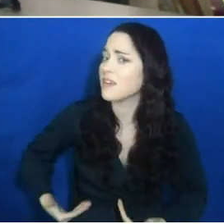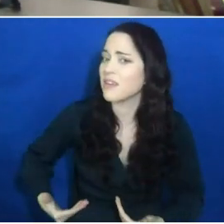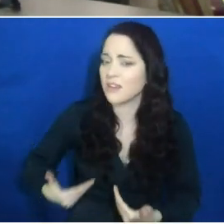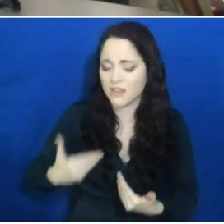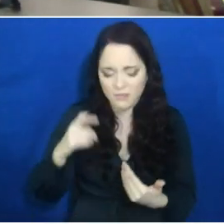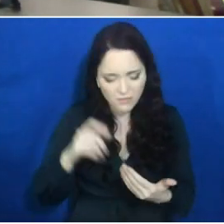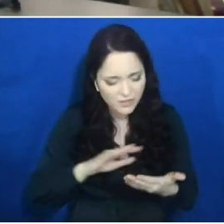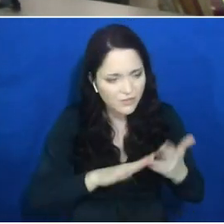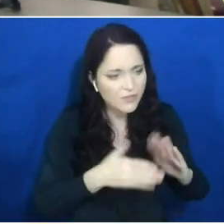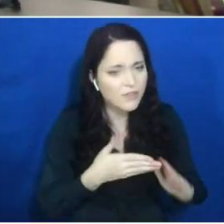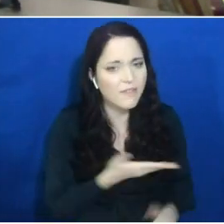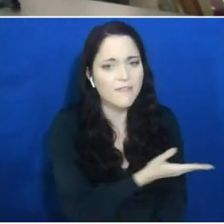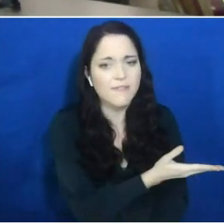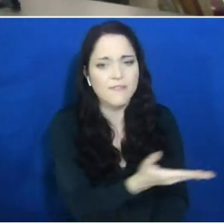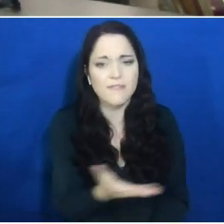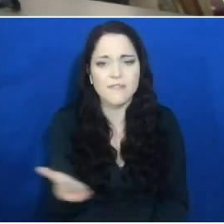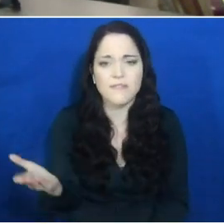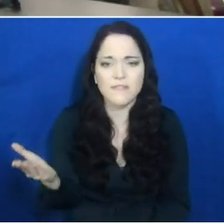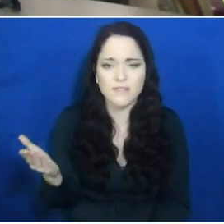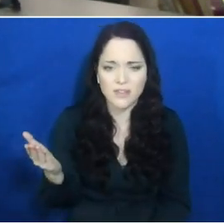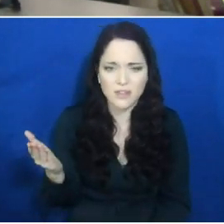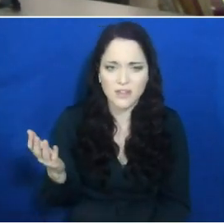Forgiveness.